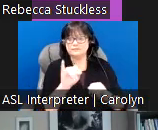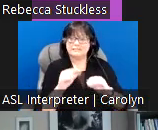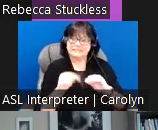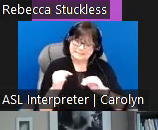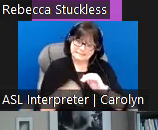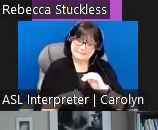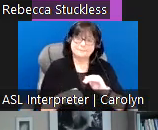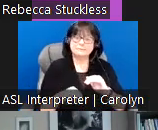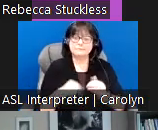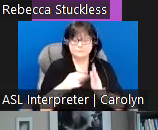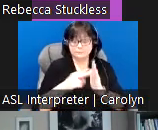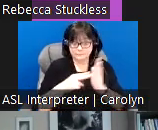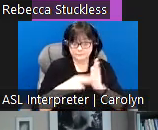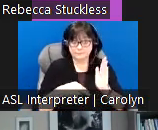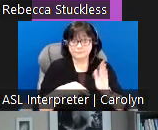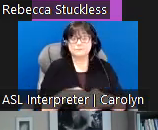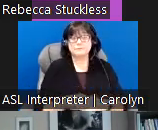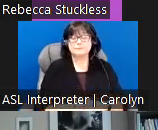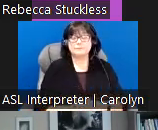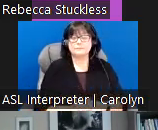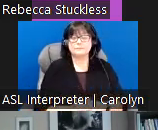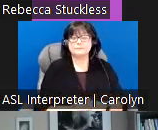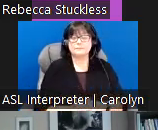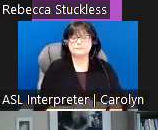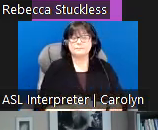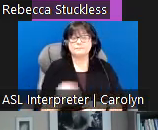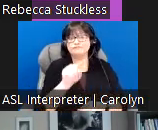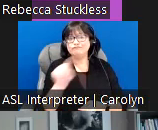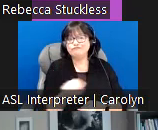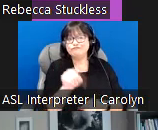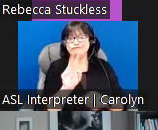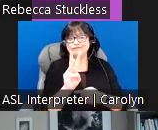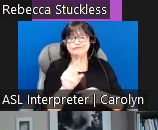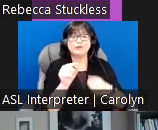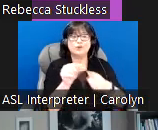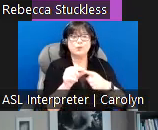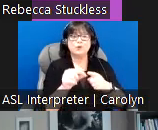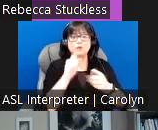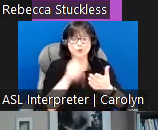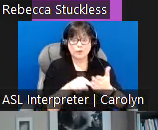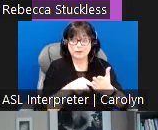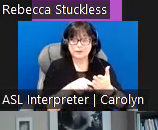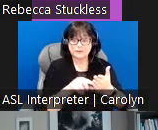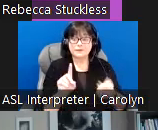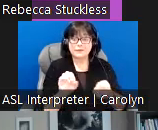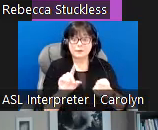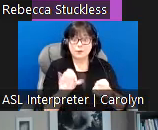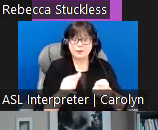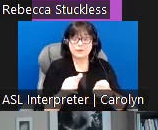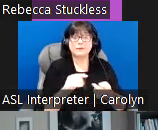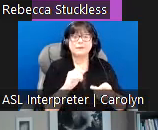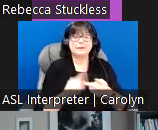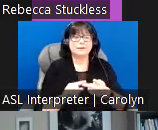reading. These are the 6 areas that they cover: word recognition and decoding, vocabulary, sentence processing,